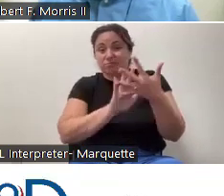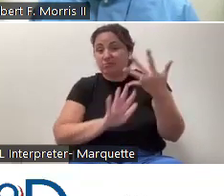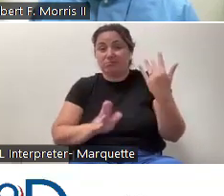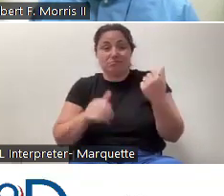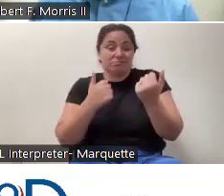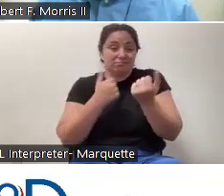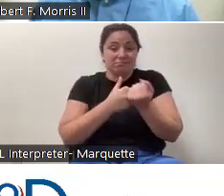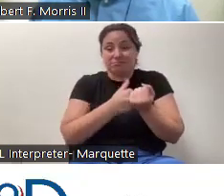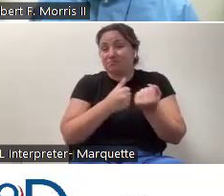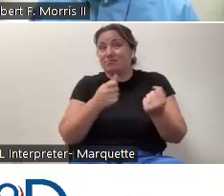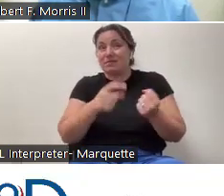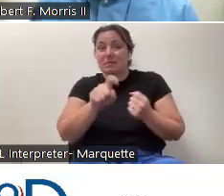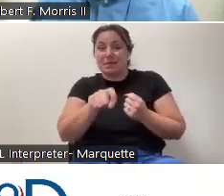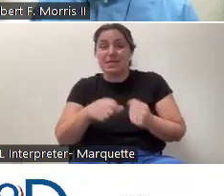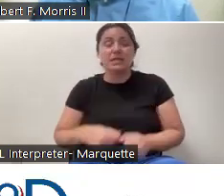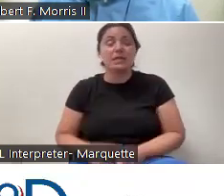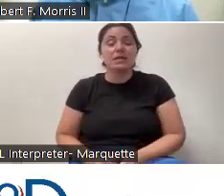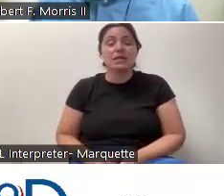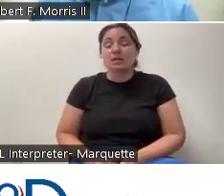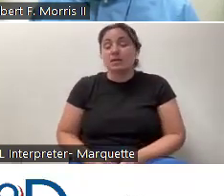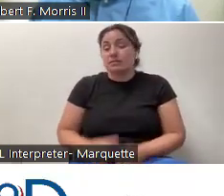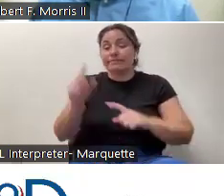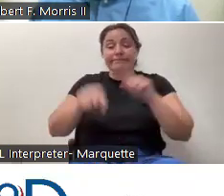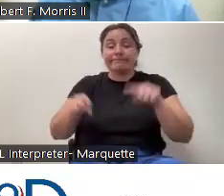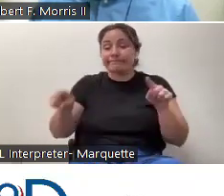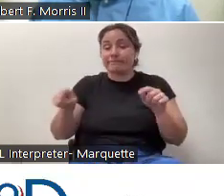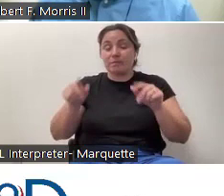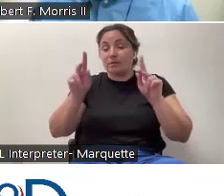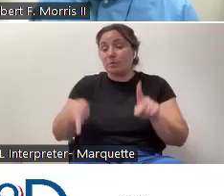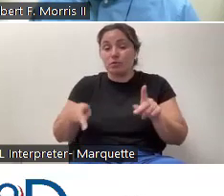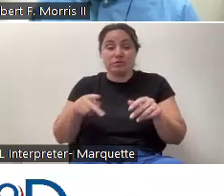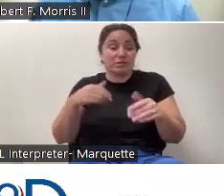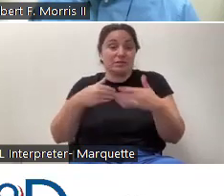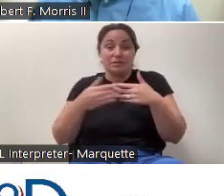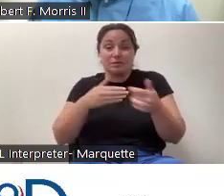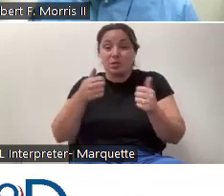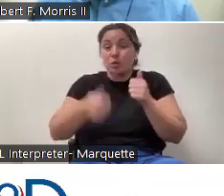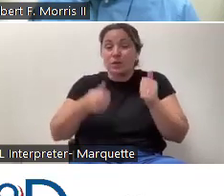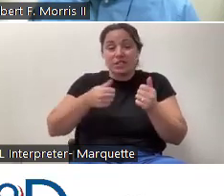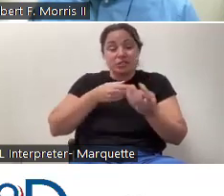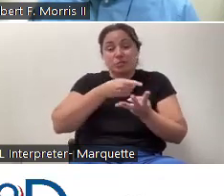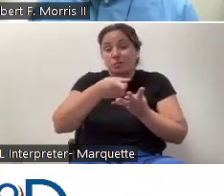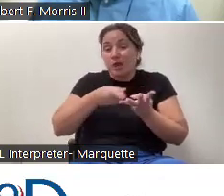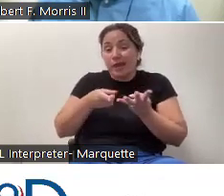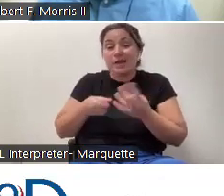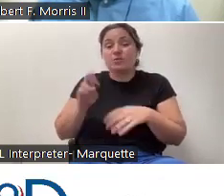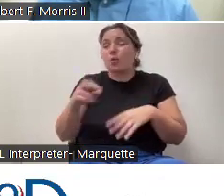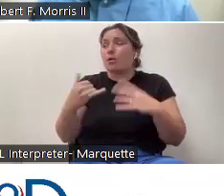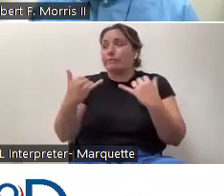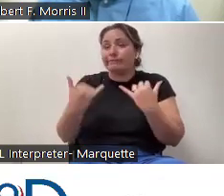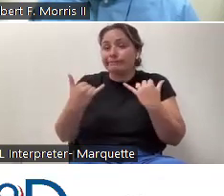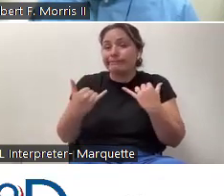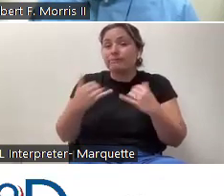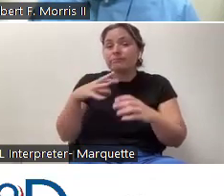veteran might need, a veteran of any armed forces or maybe a current participant in the